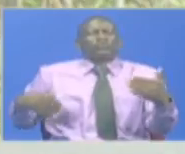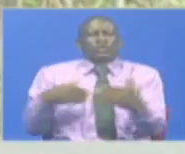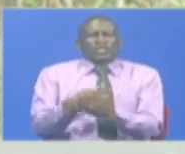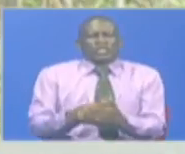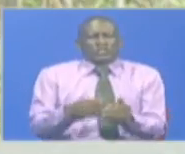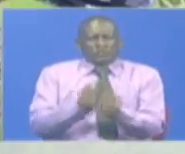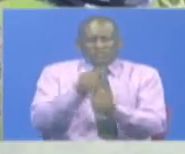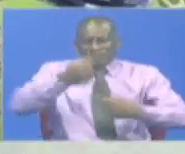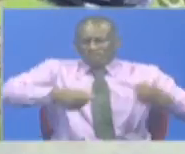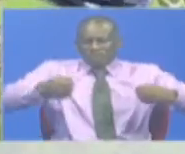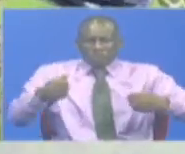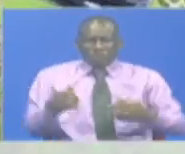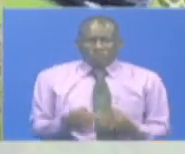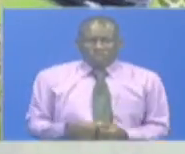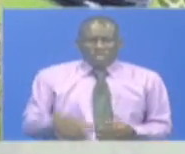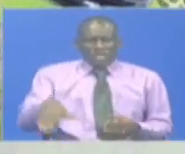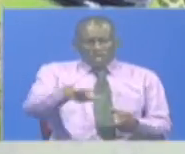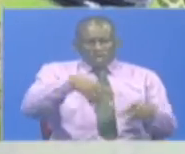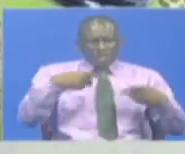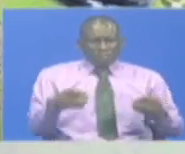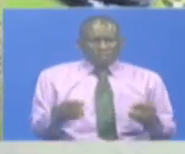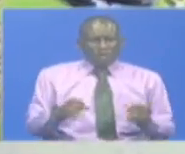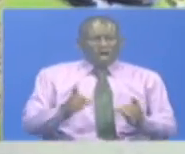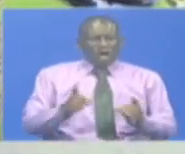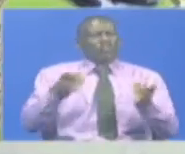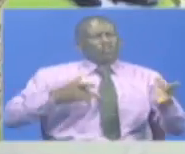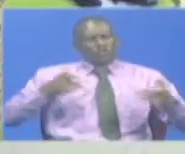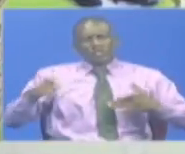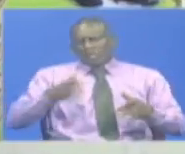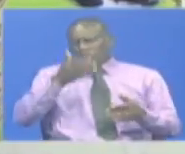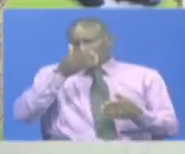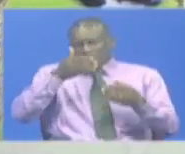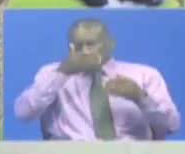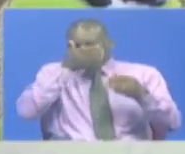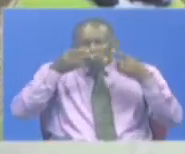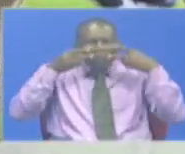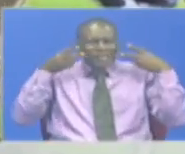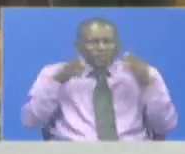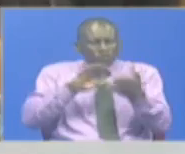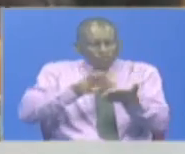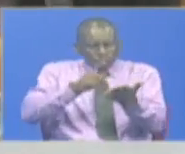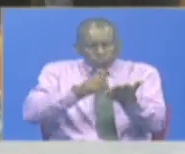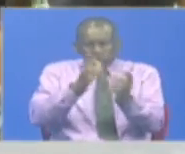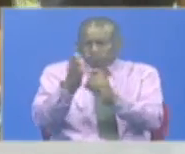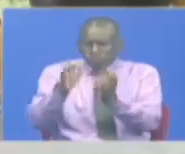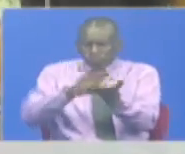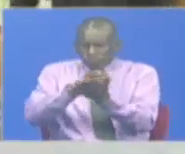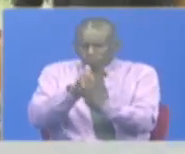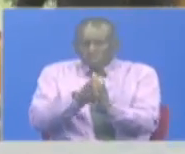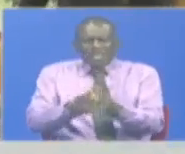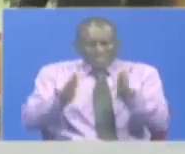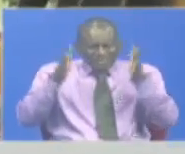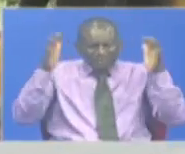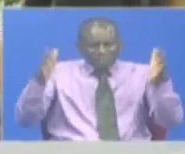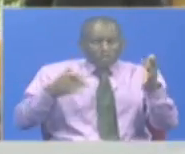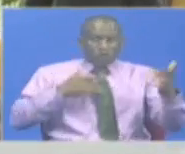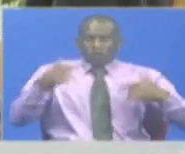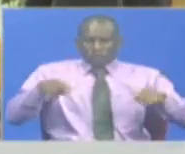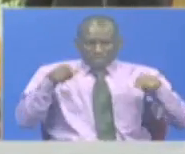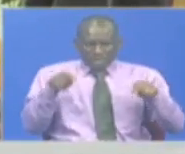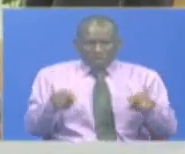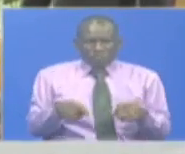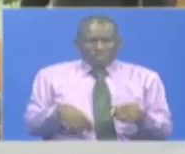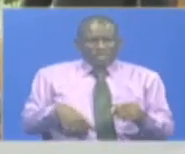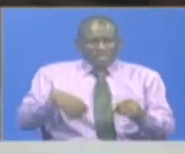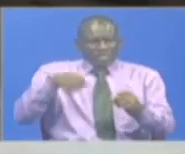vehicle. Residents are least concerned about wearing masks and sanitizing, since their greatest concern at the moment is combating